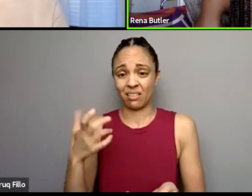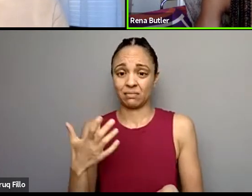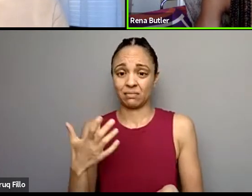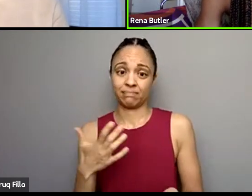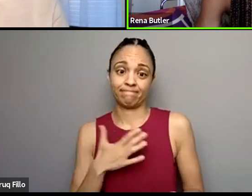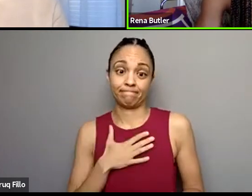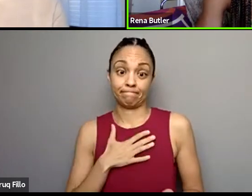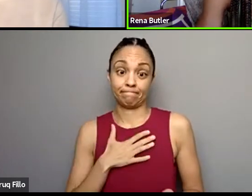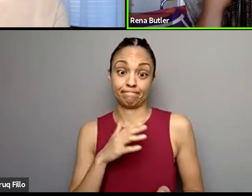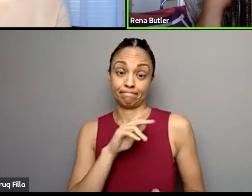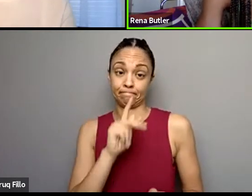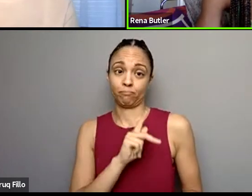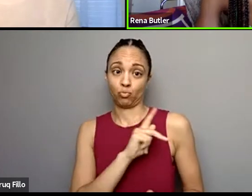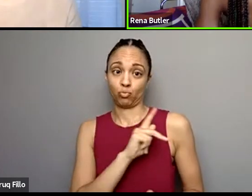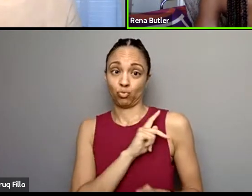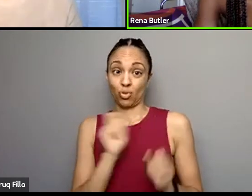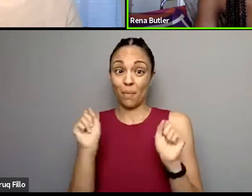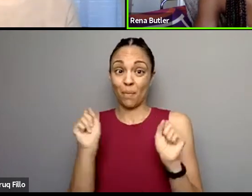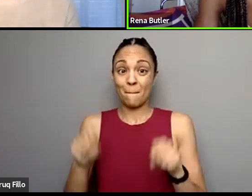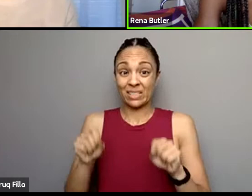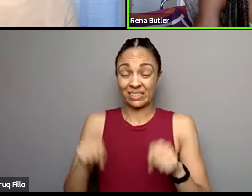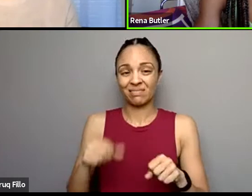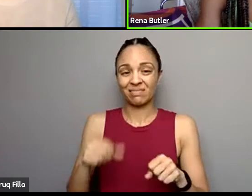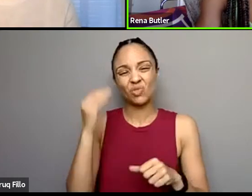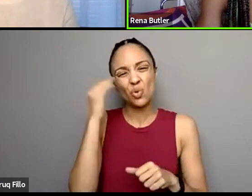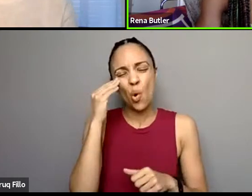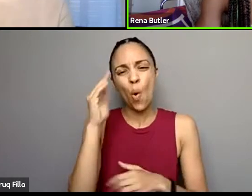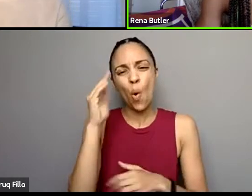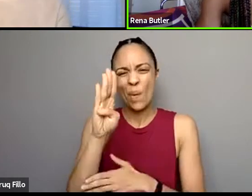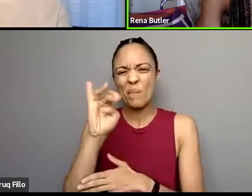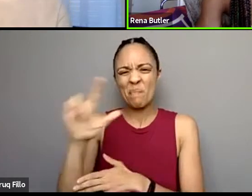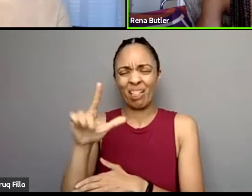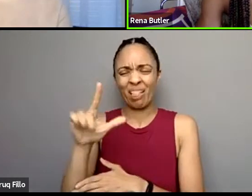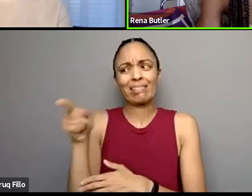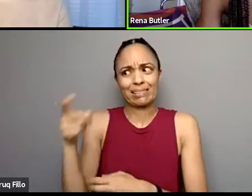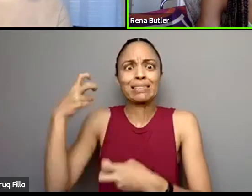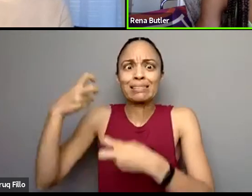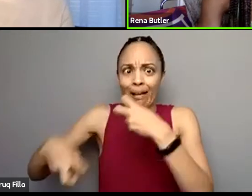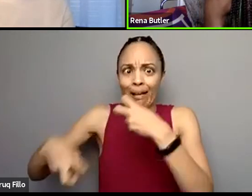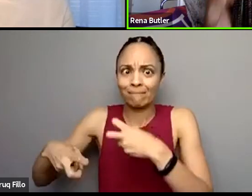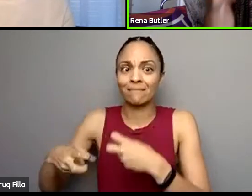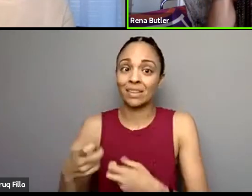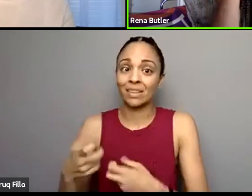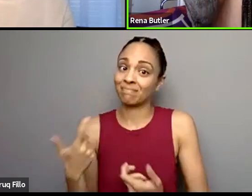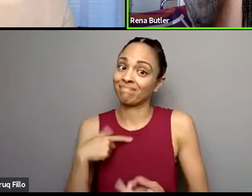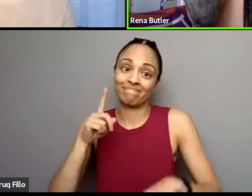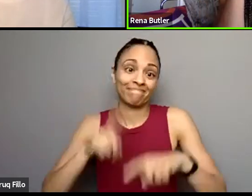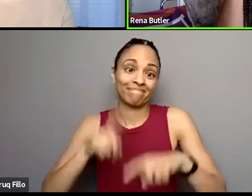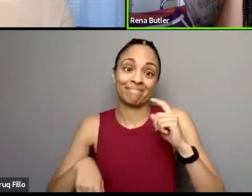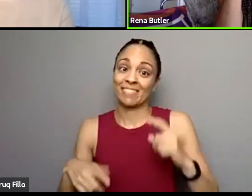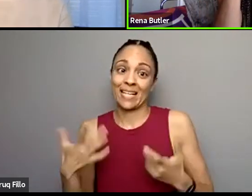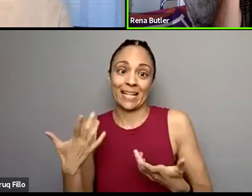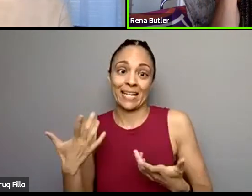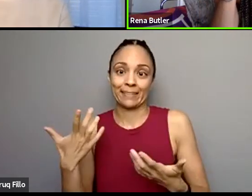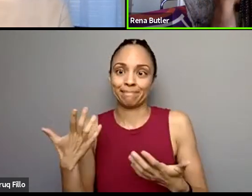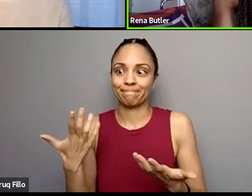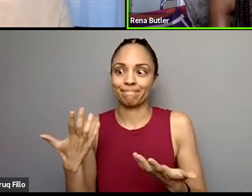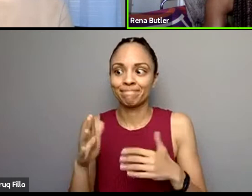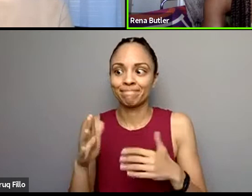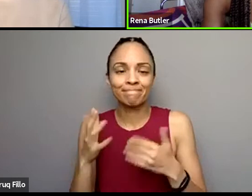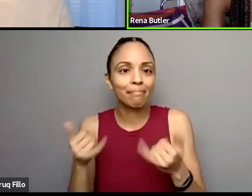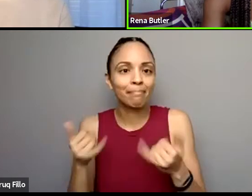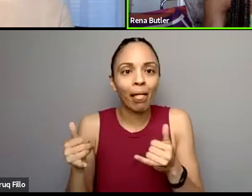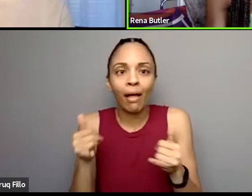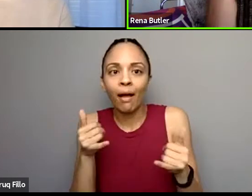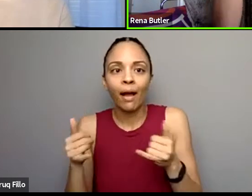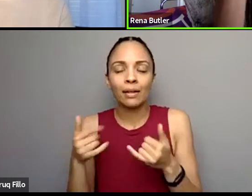could really take, because Bill is a and he don't play around. So you really need to come with it, I think, more so